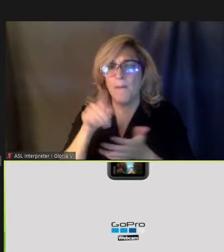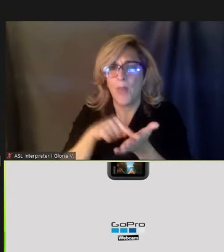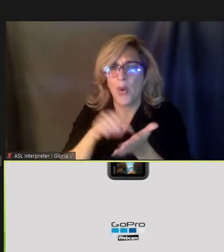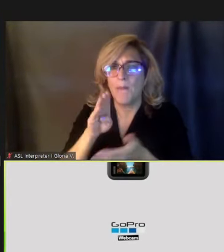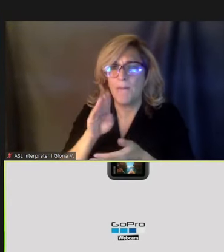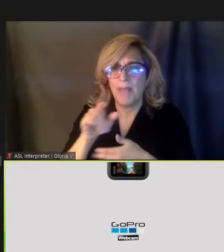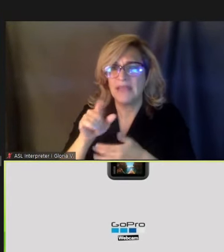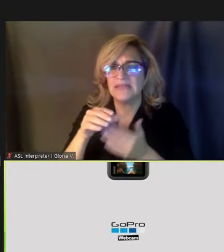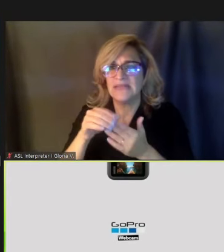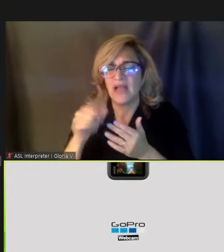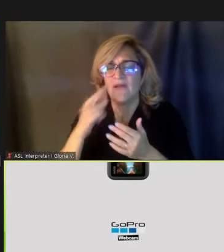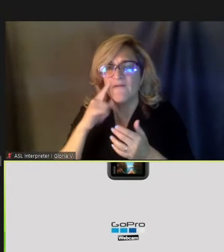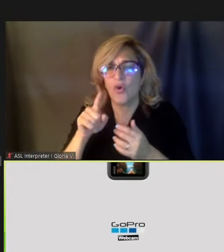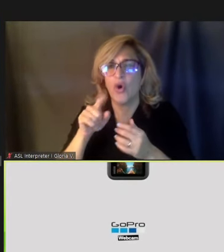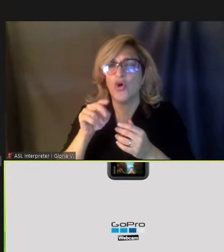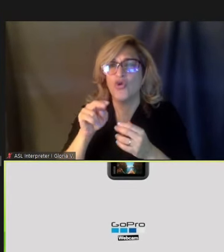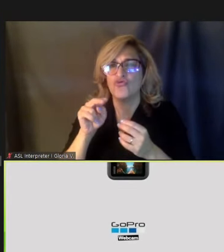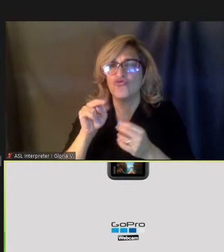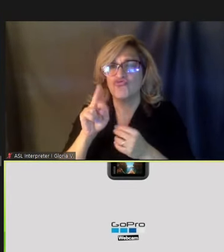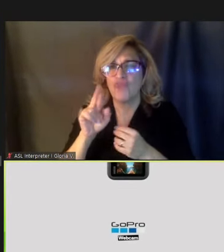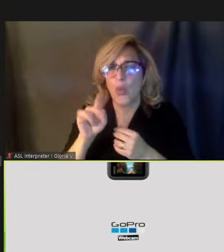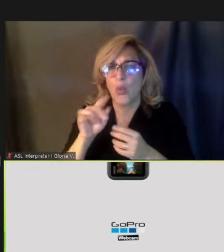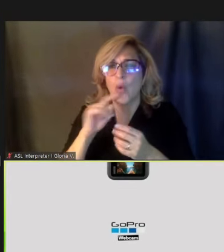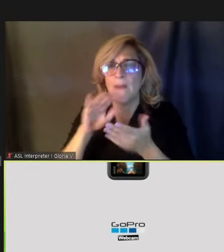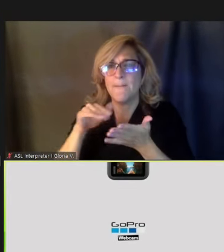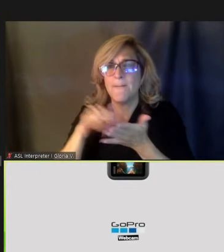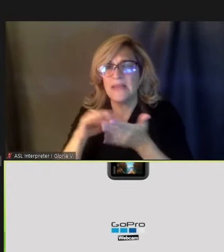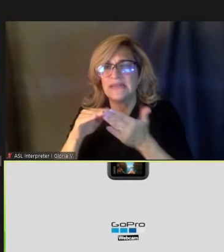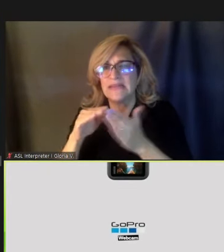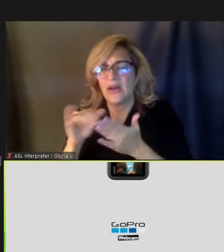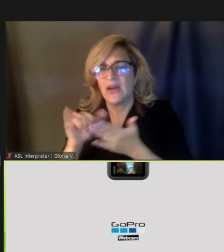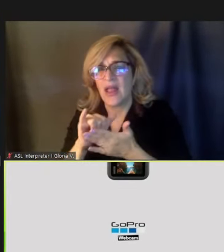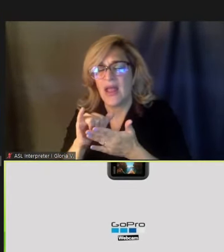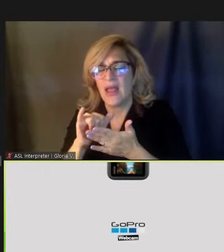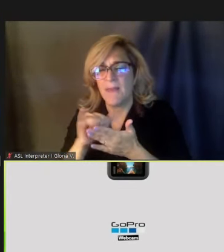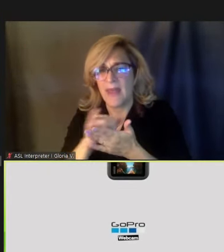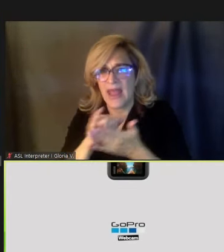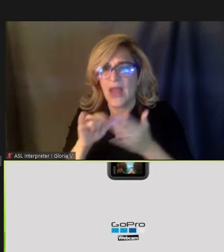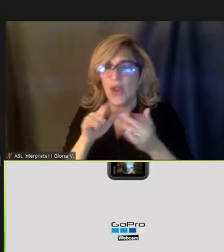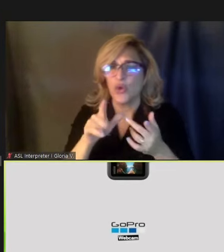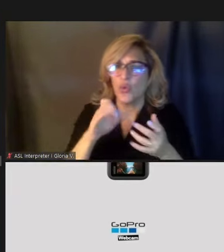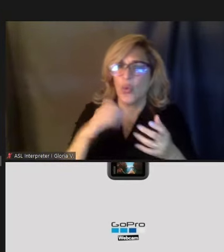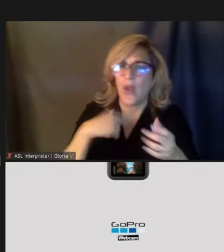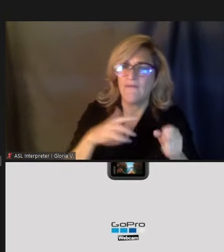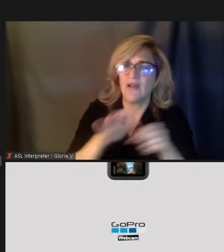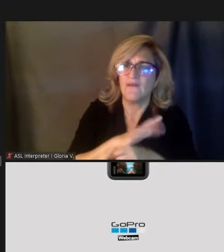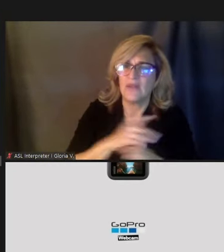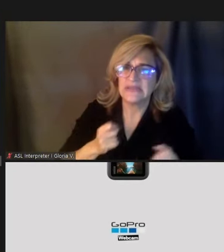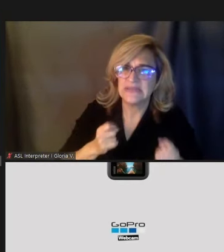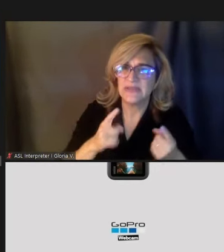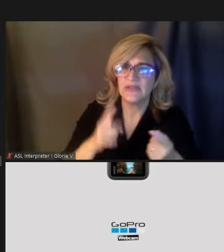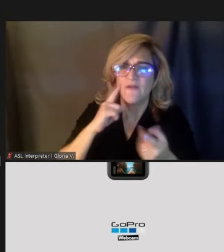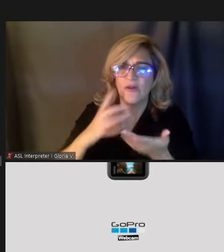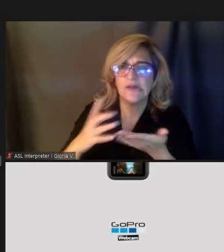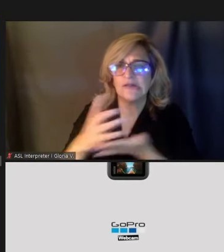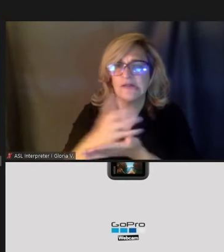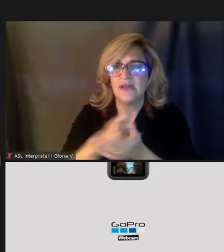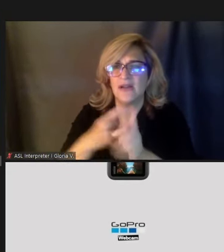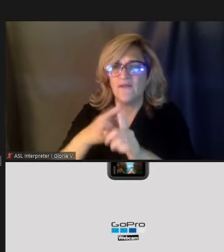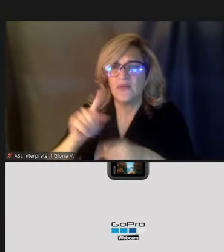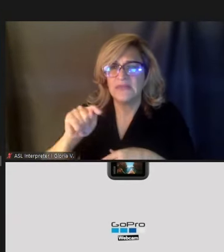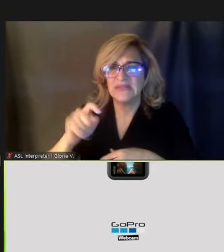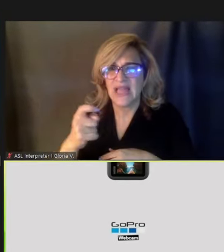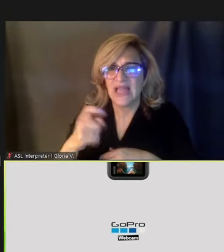Midtown Manhattan, and you have almost half of your operating expenses covered by dedicated tax revenues. Along this